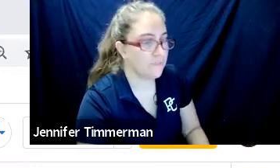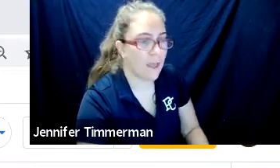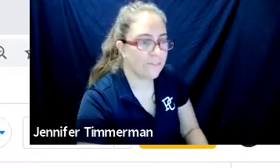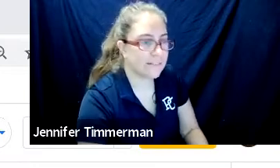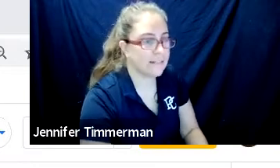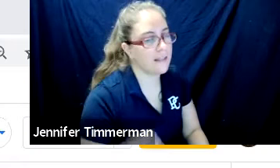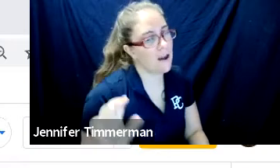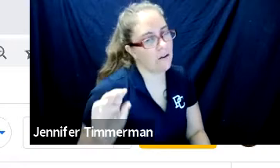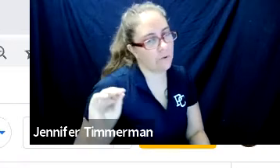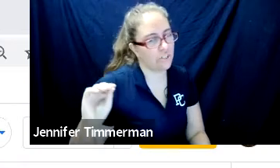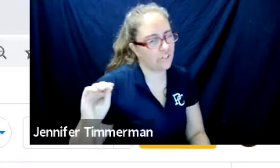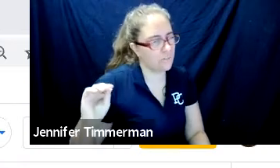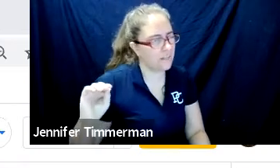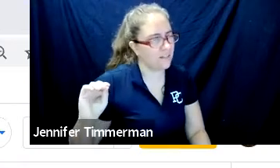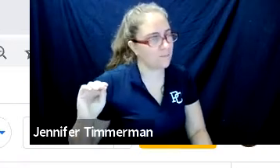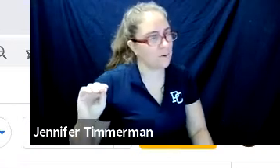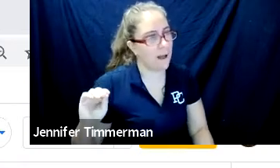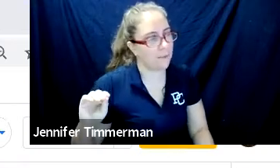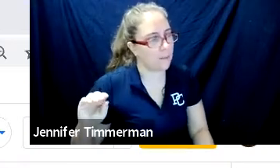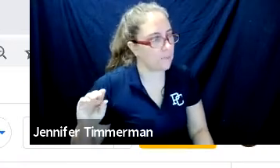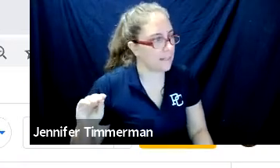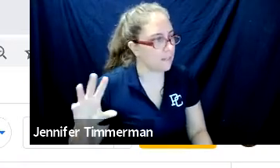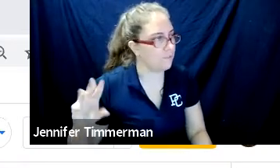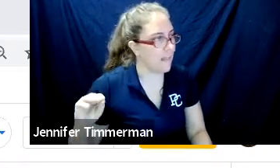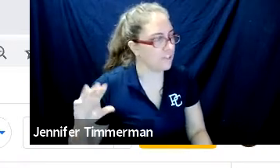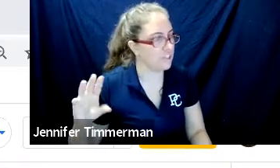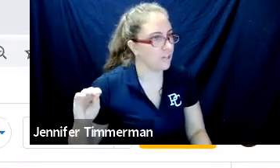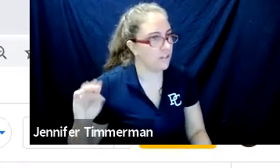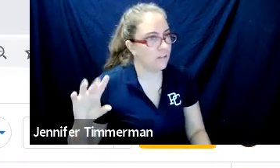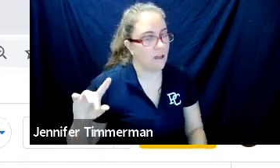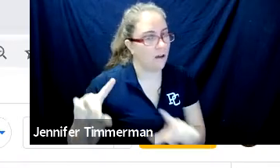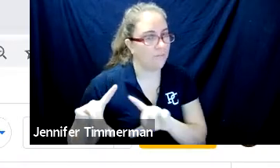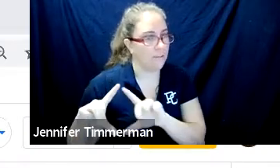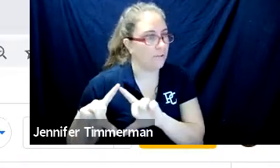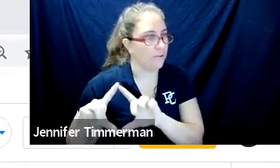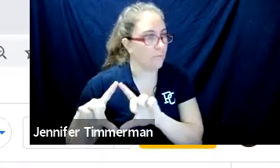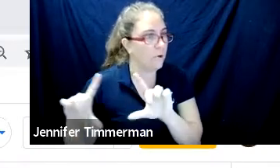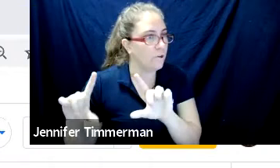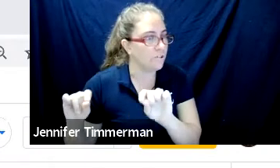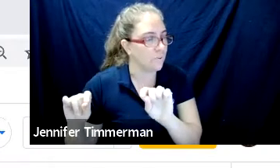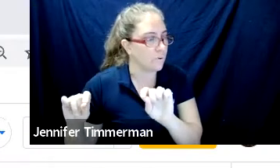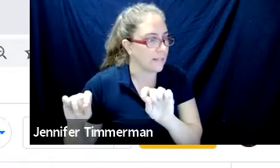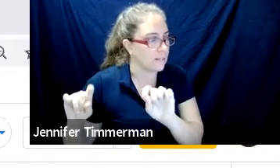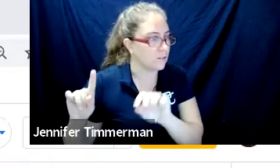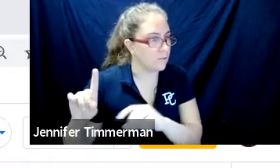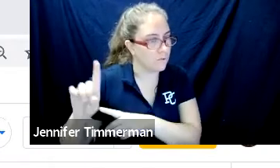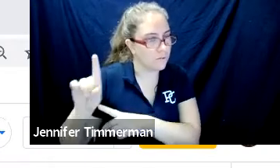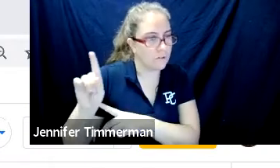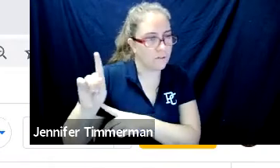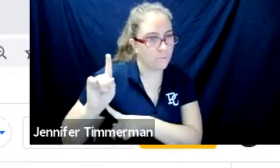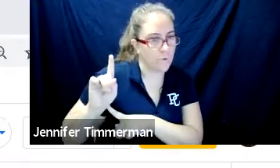And if you haven't seen it yet, although it should be somewhere popping up with like a little flash of either the words or like a